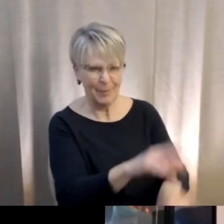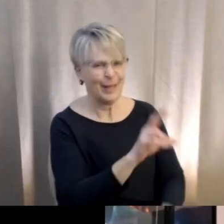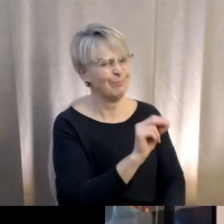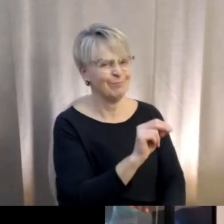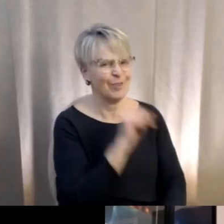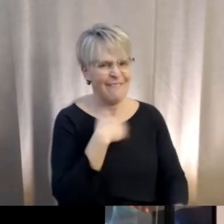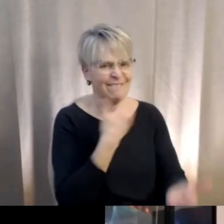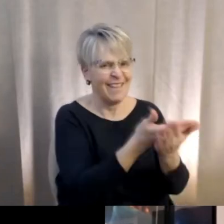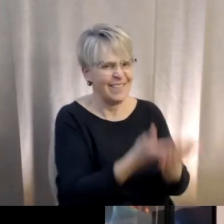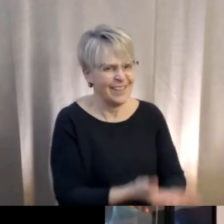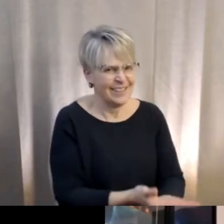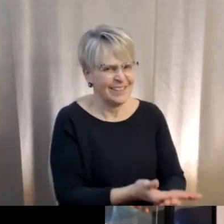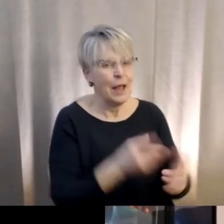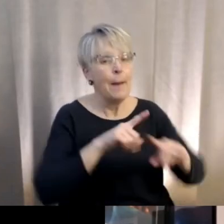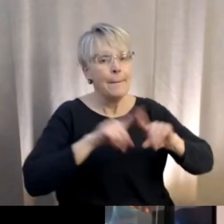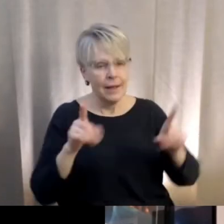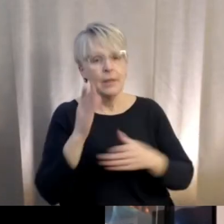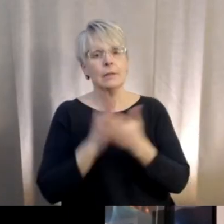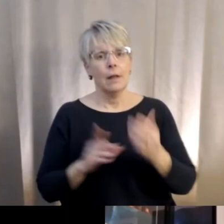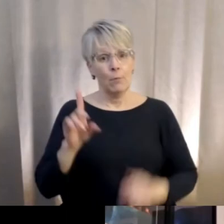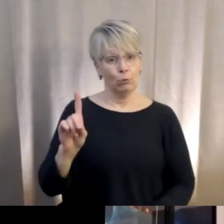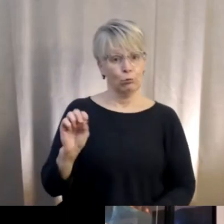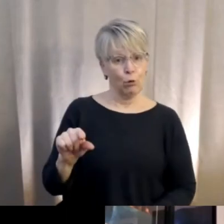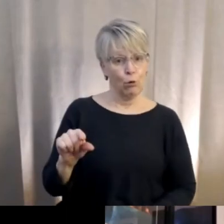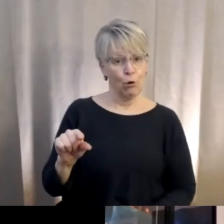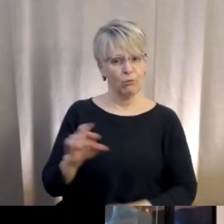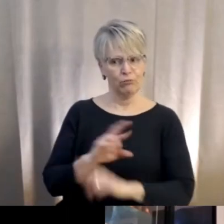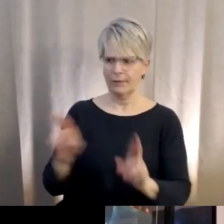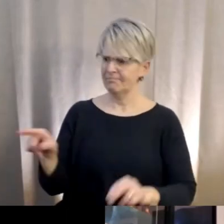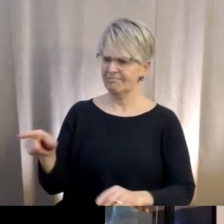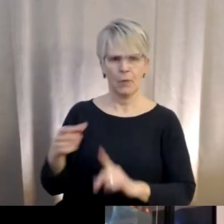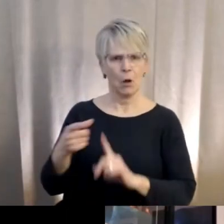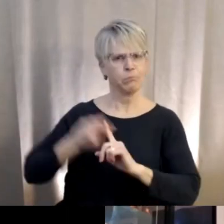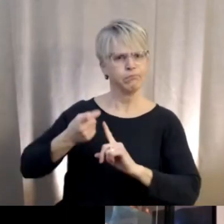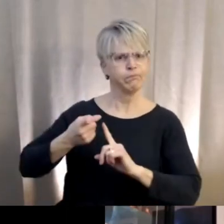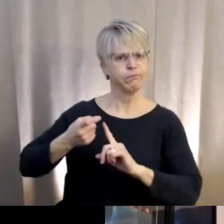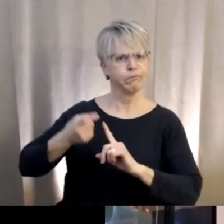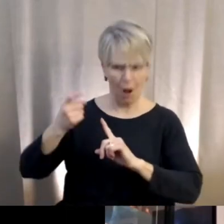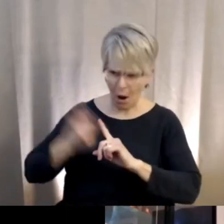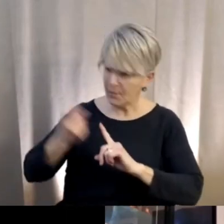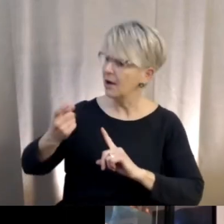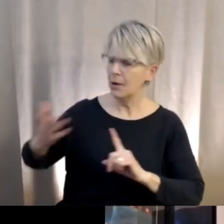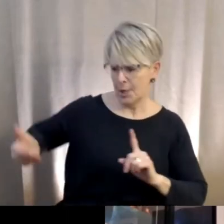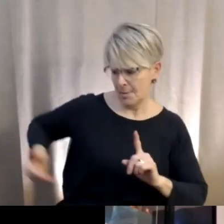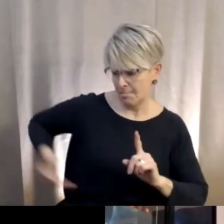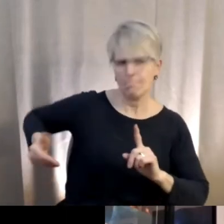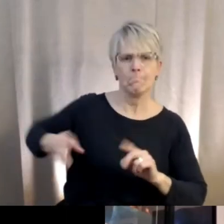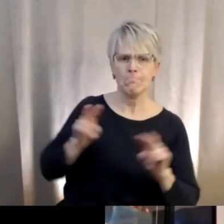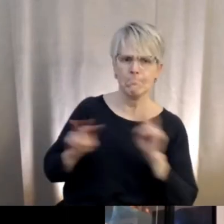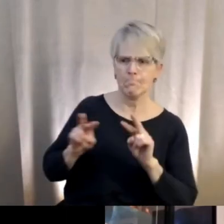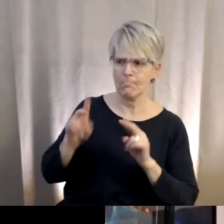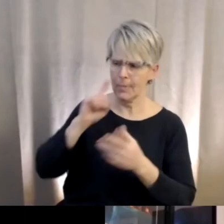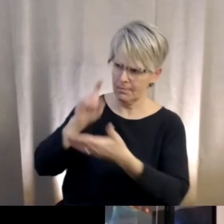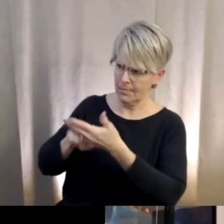show. But like some dogs will innately and intuitively be able to recognize when their